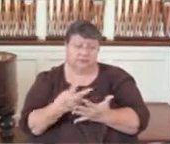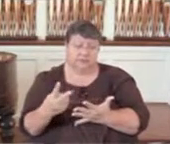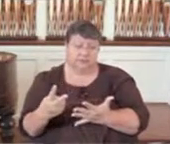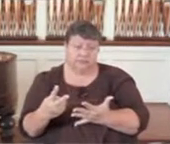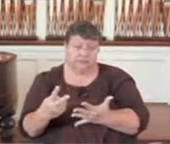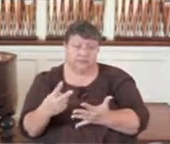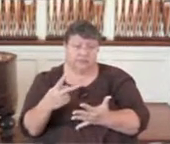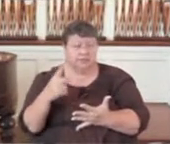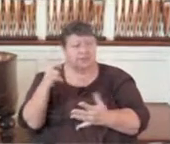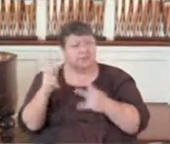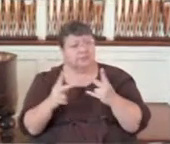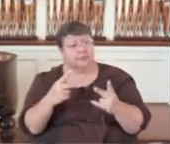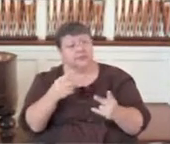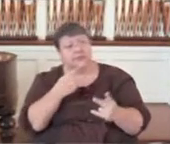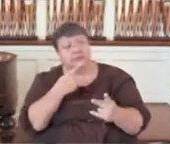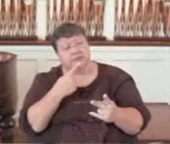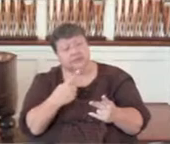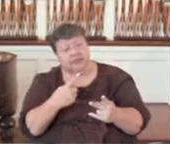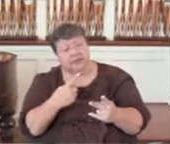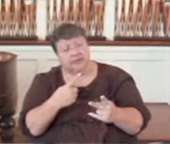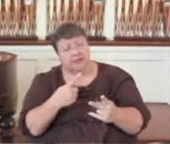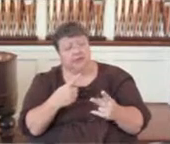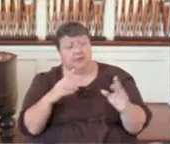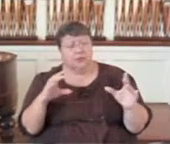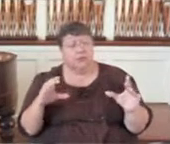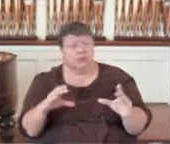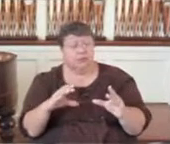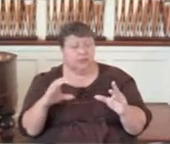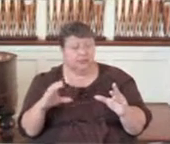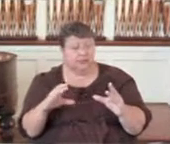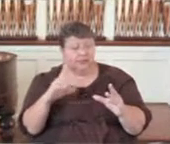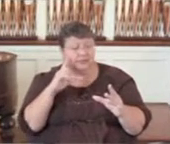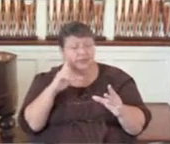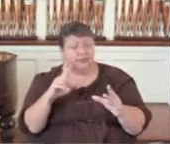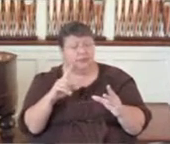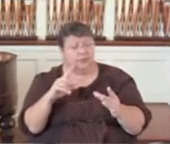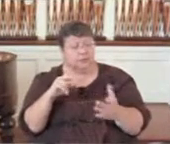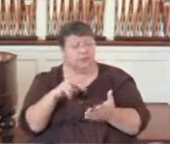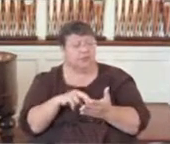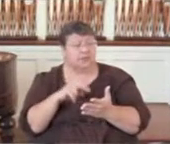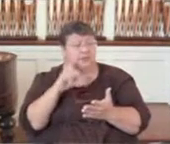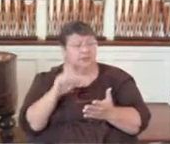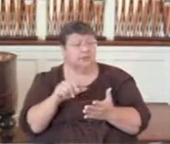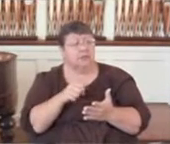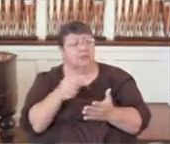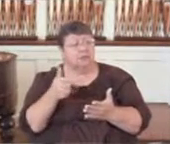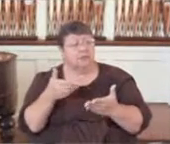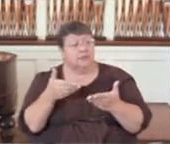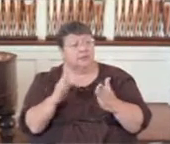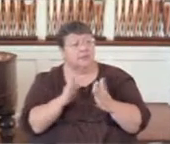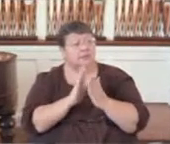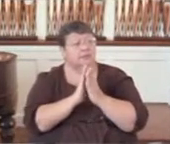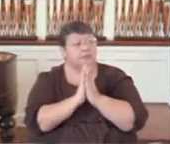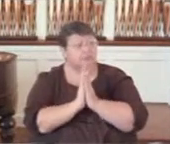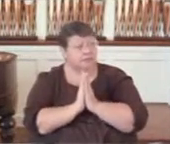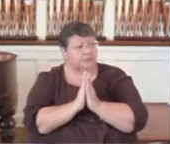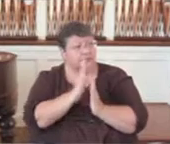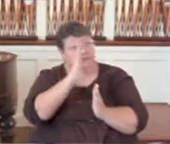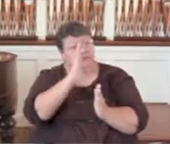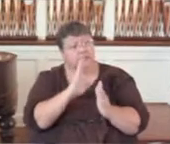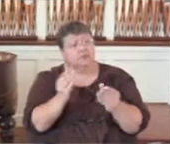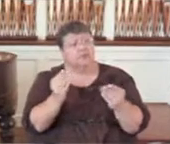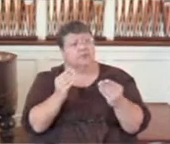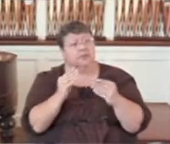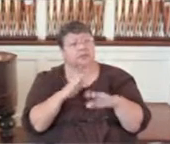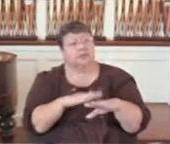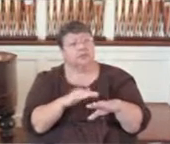afraid of what people might say, or afraid of what people might do to us for standing up for others, then let us pray that the God who gives